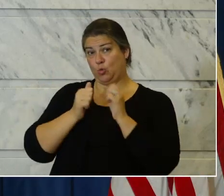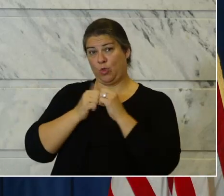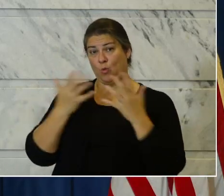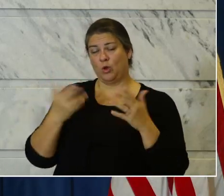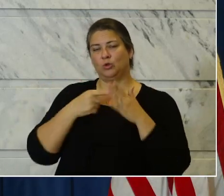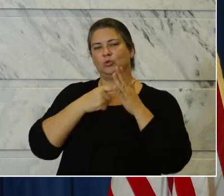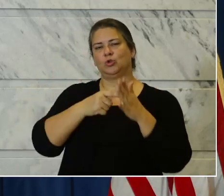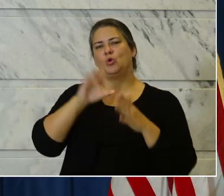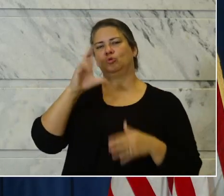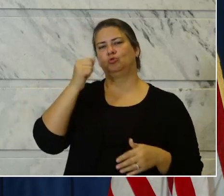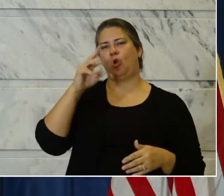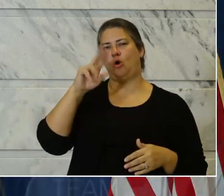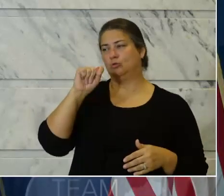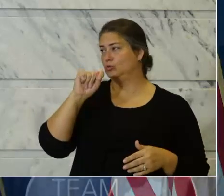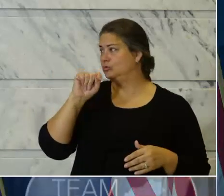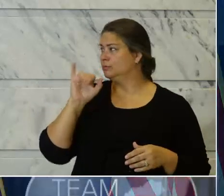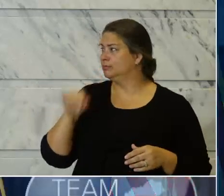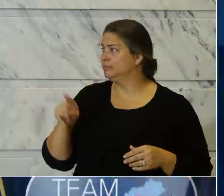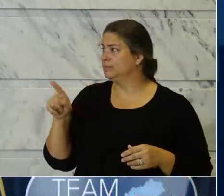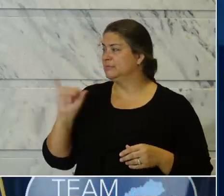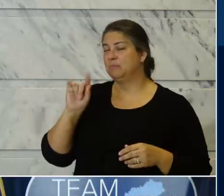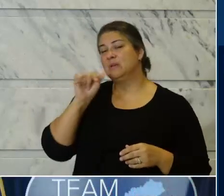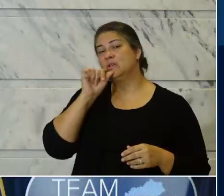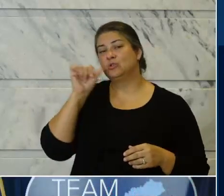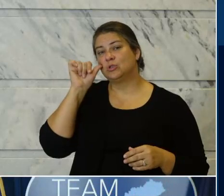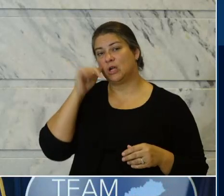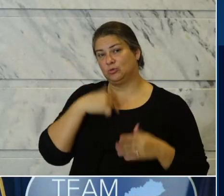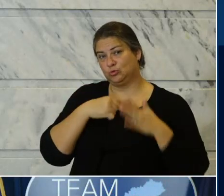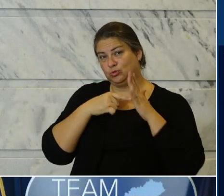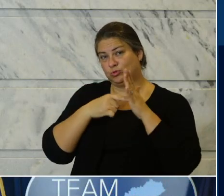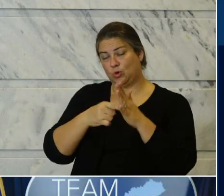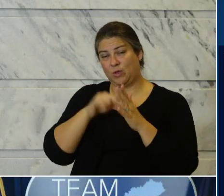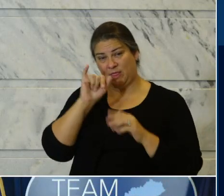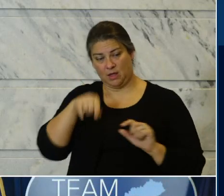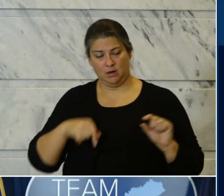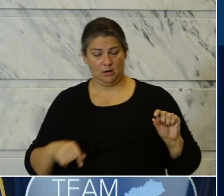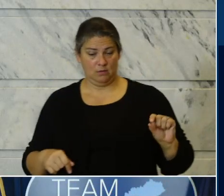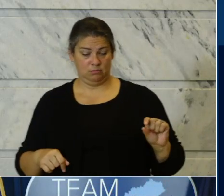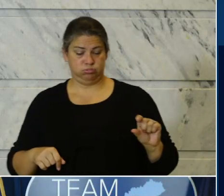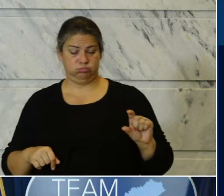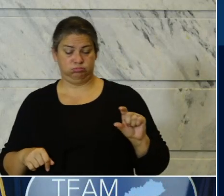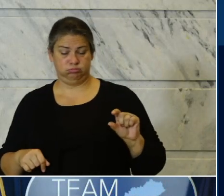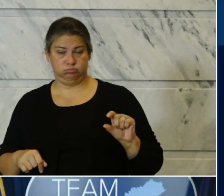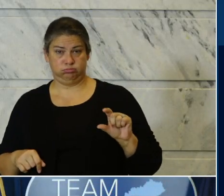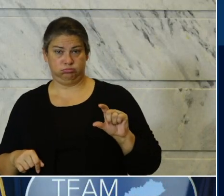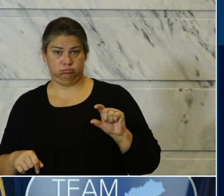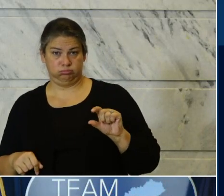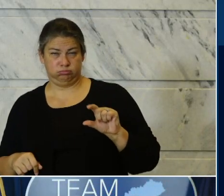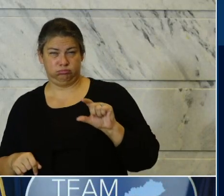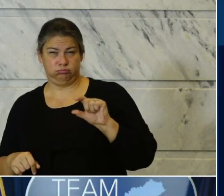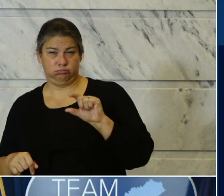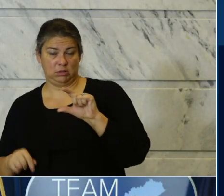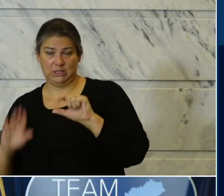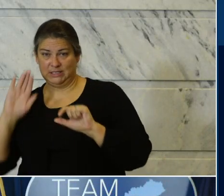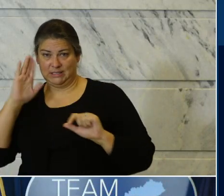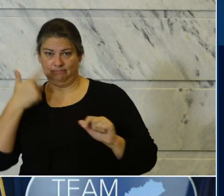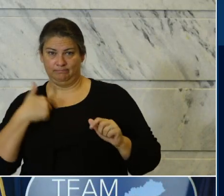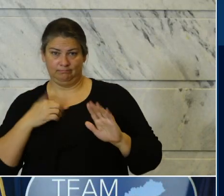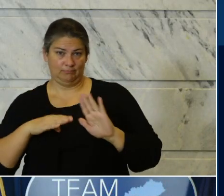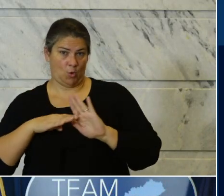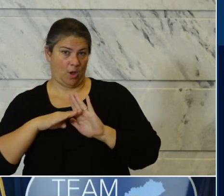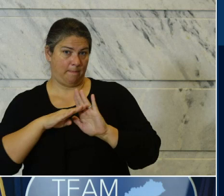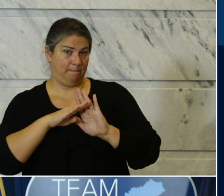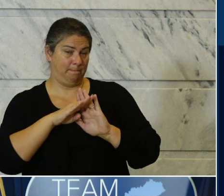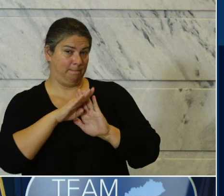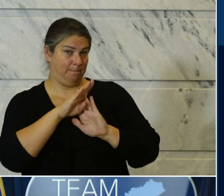chart that we showed yesterday that shows that we are experiencing an escalation, our